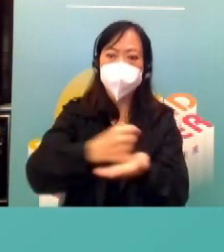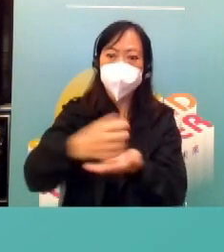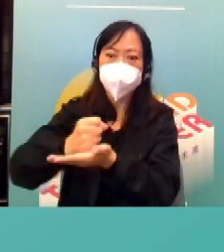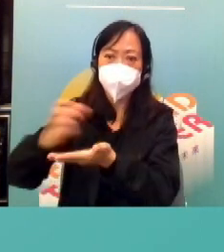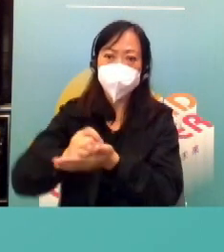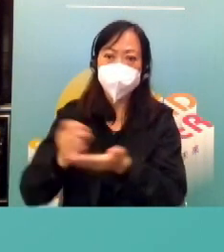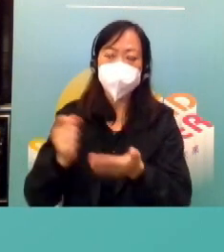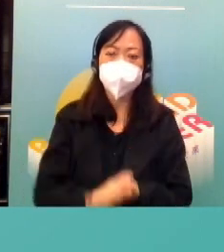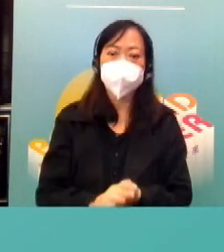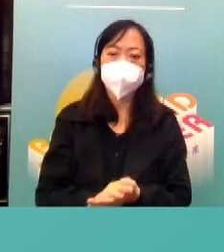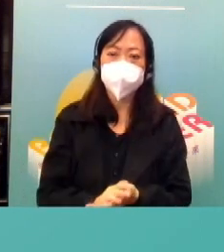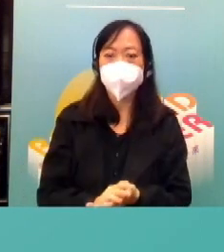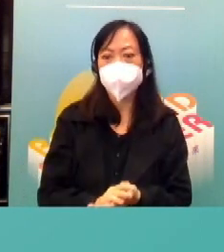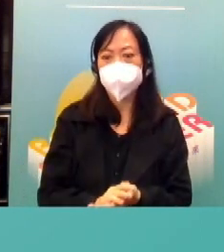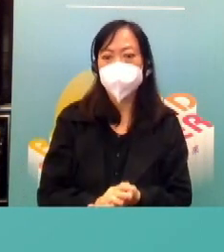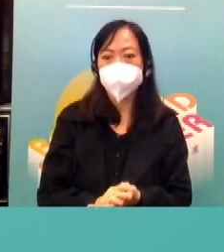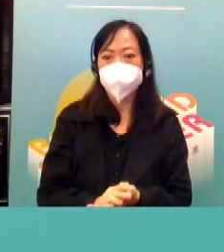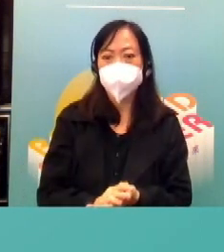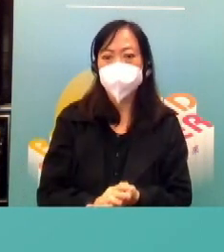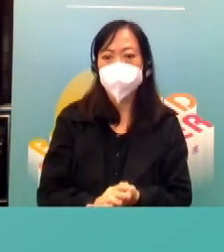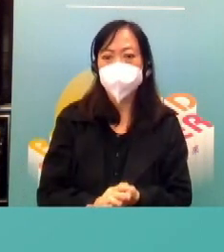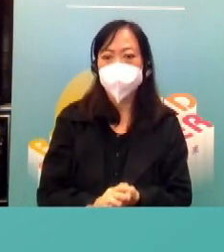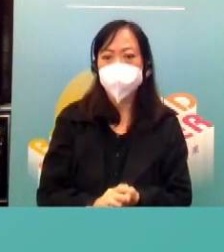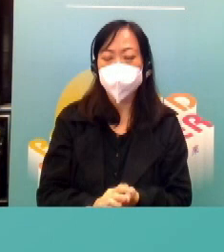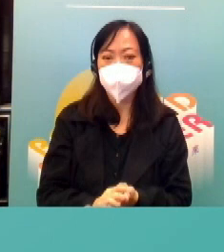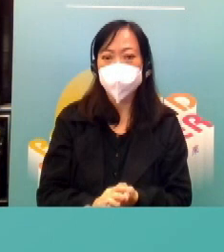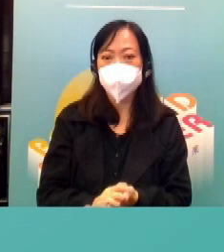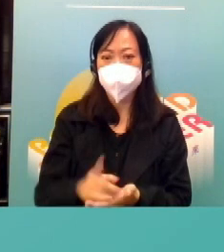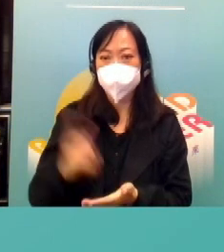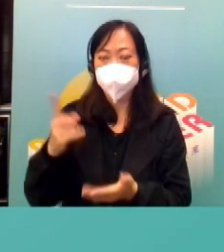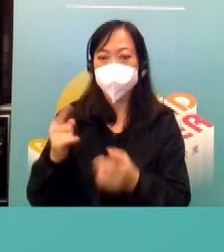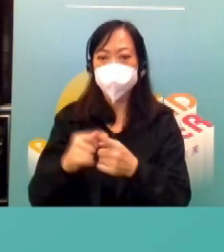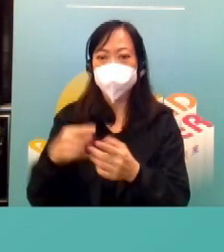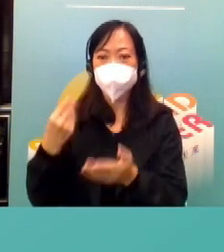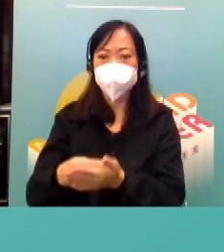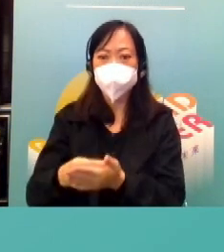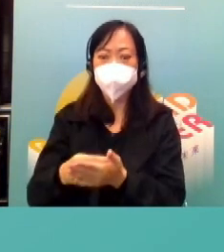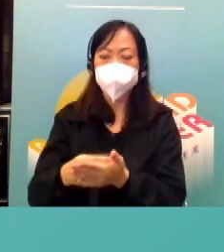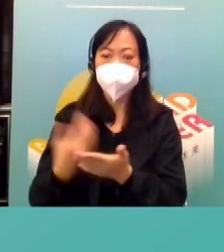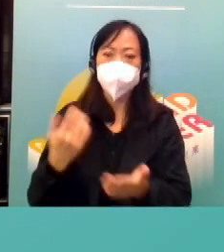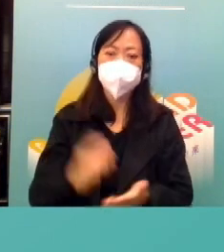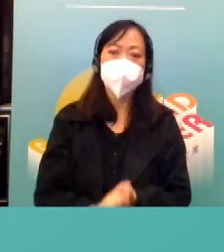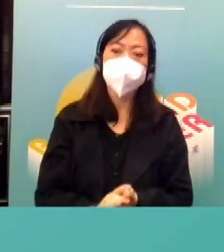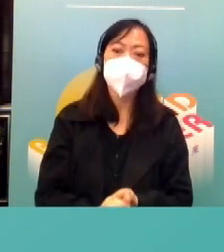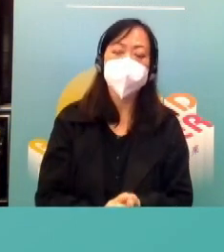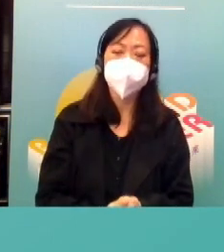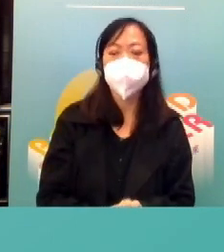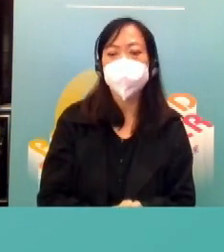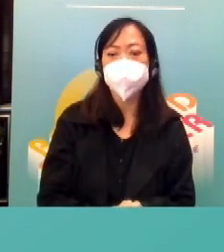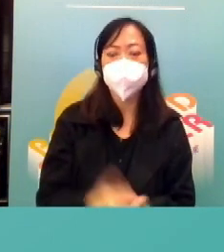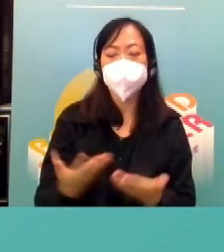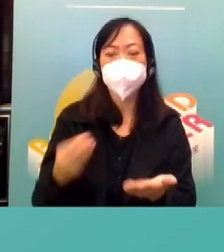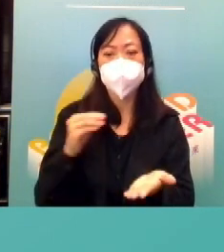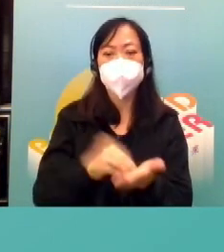you. Once they collect the books, they have an algorithm to very quickly determine whether the book has a resale